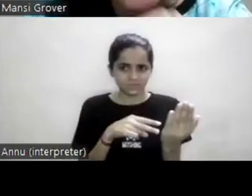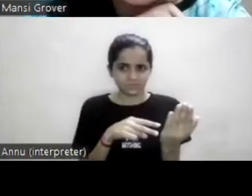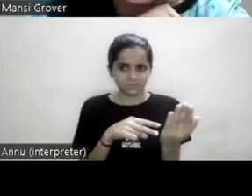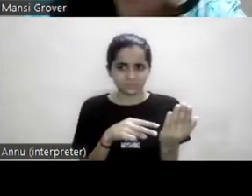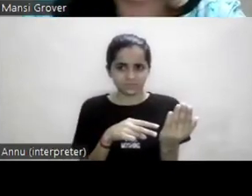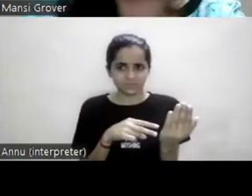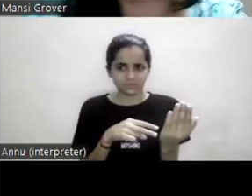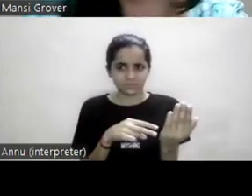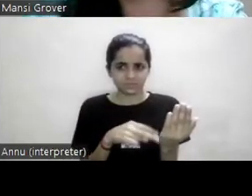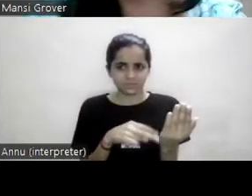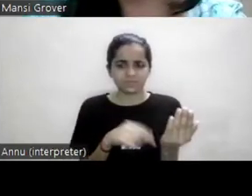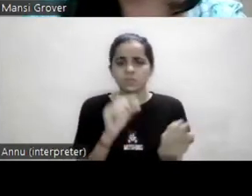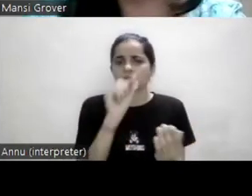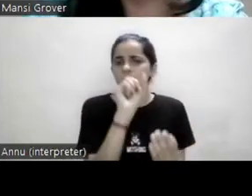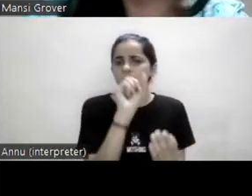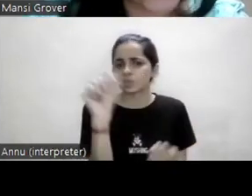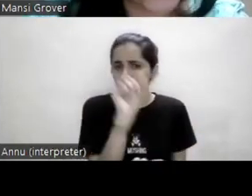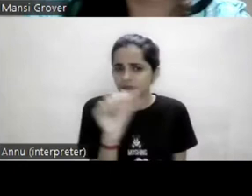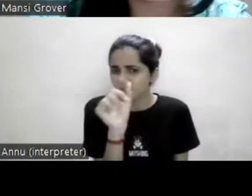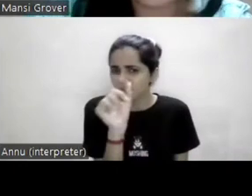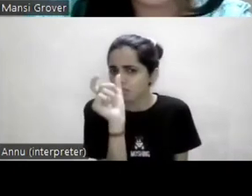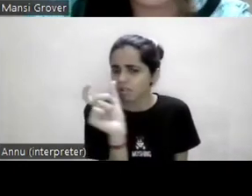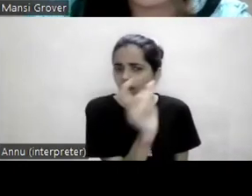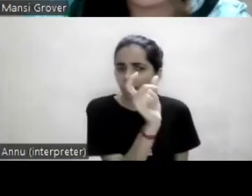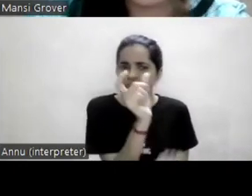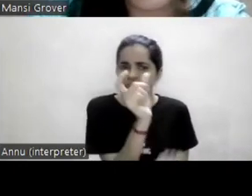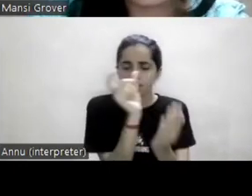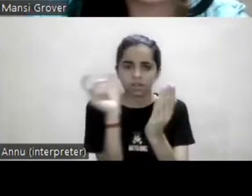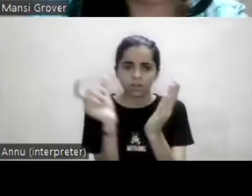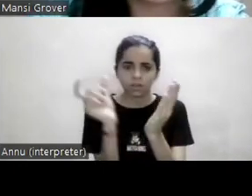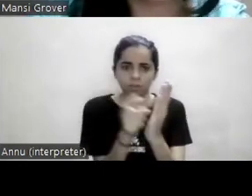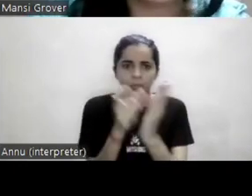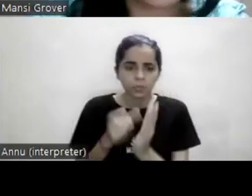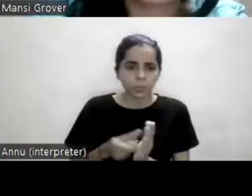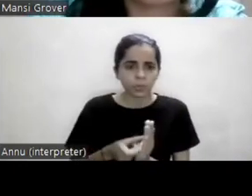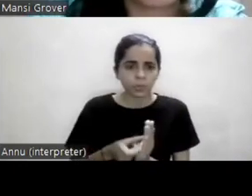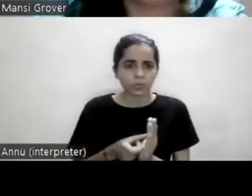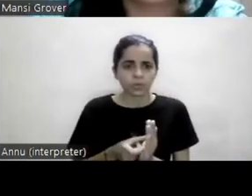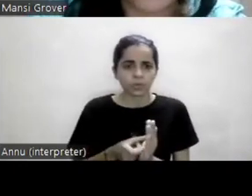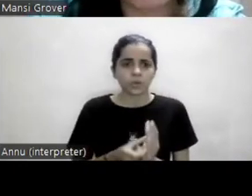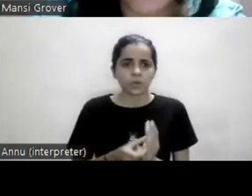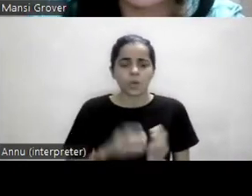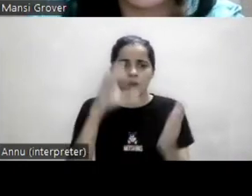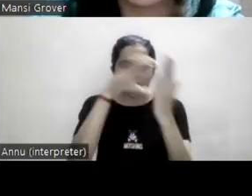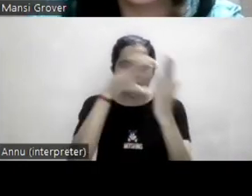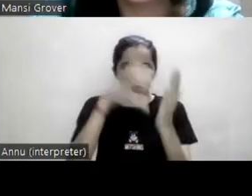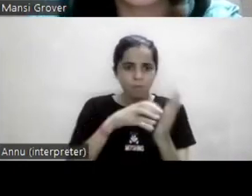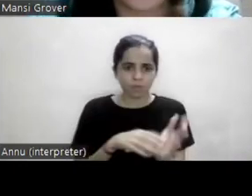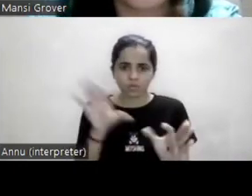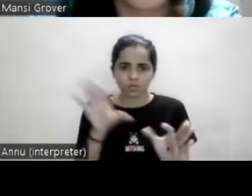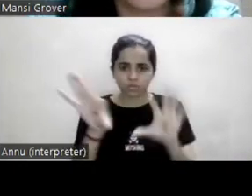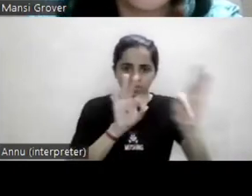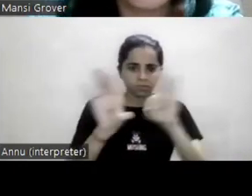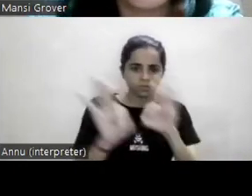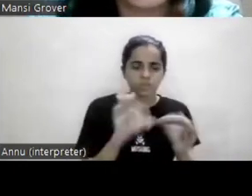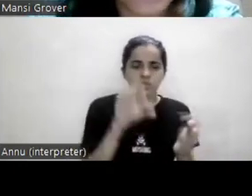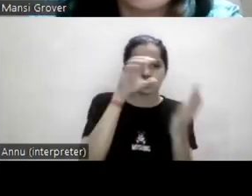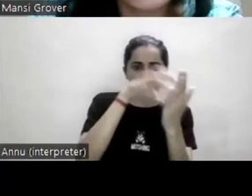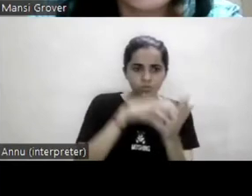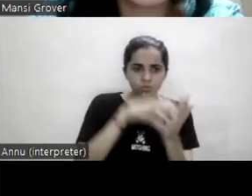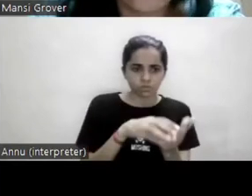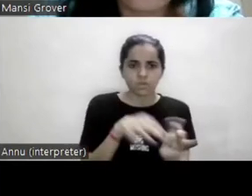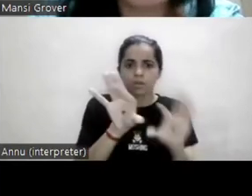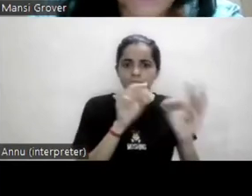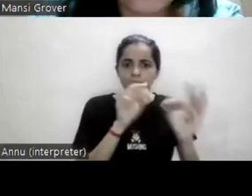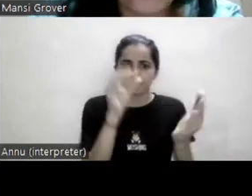I've noted a few things from Paul Dark's essay where he talks about normality genre. He